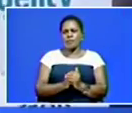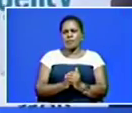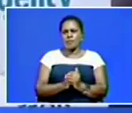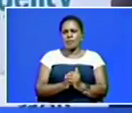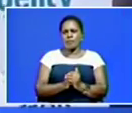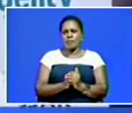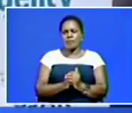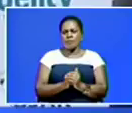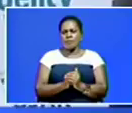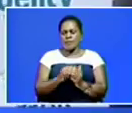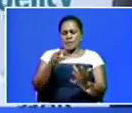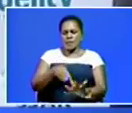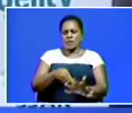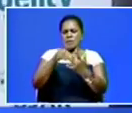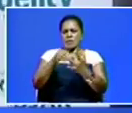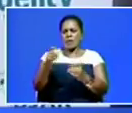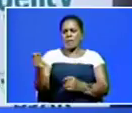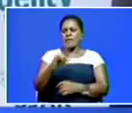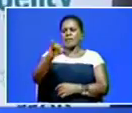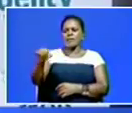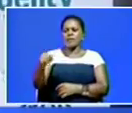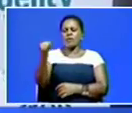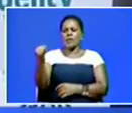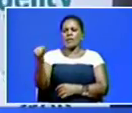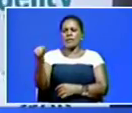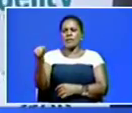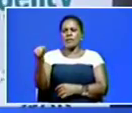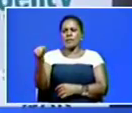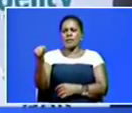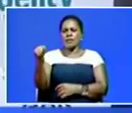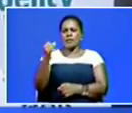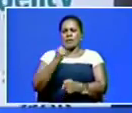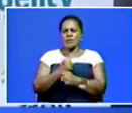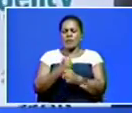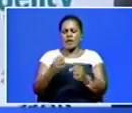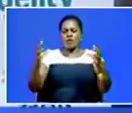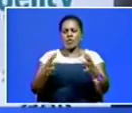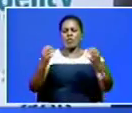bring players in, especially in the January window, they have to be to make this team stronger.